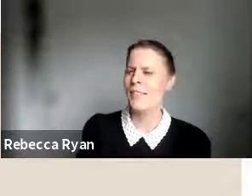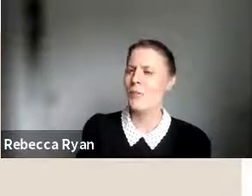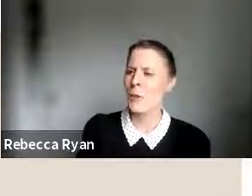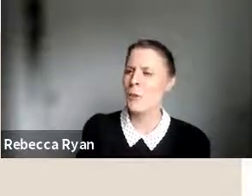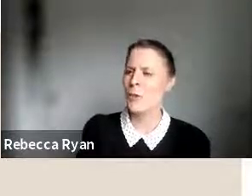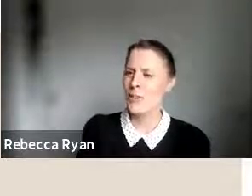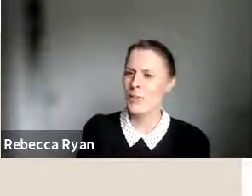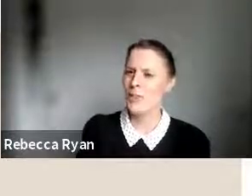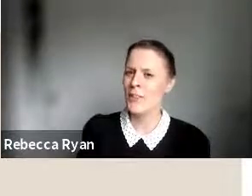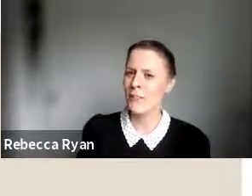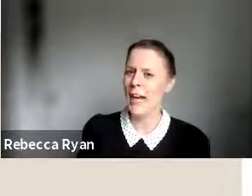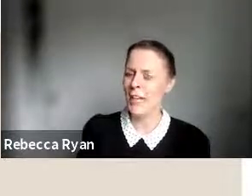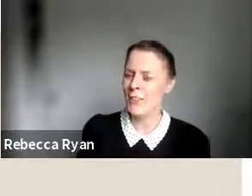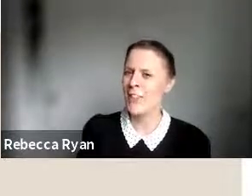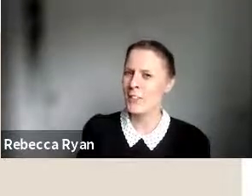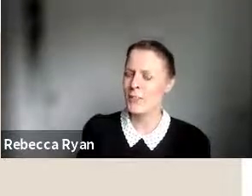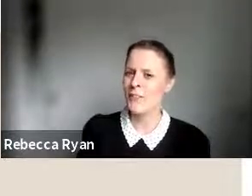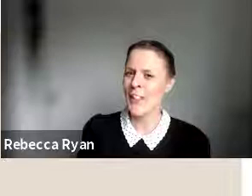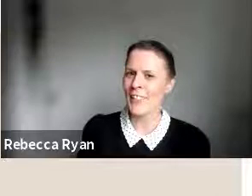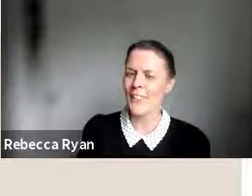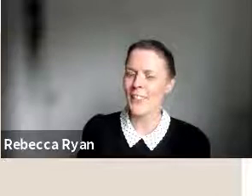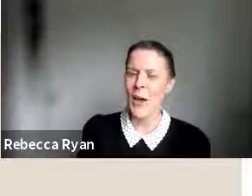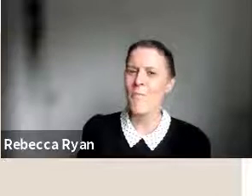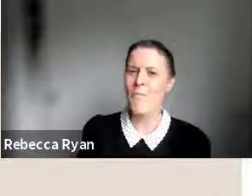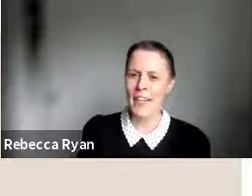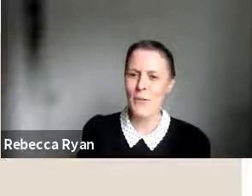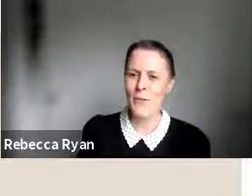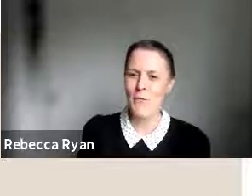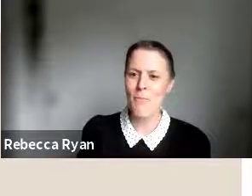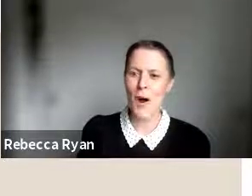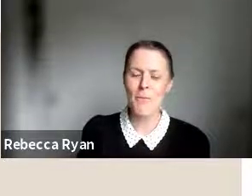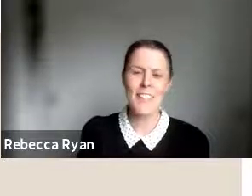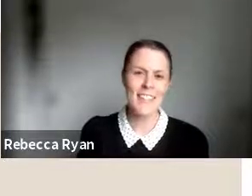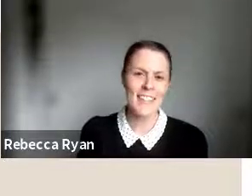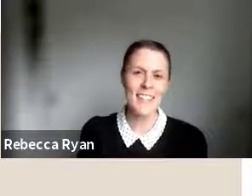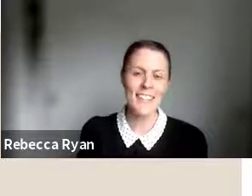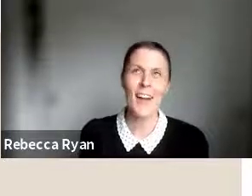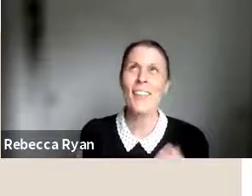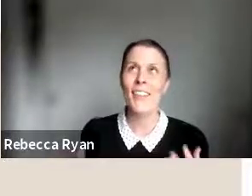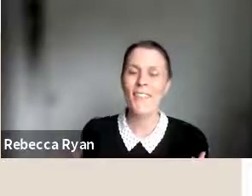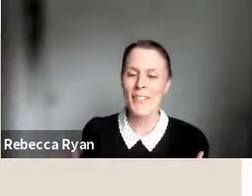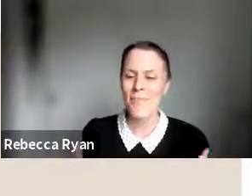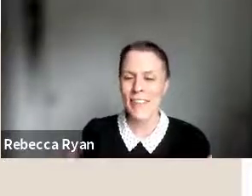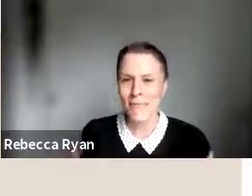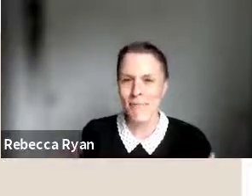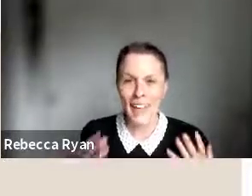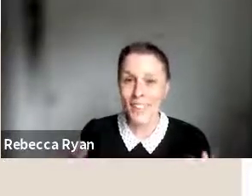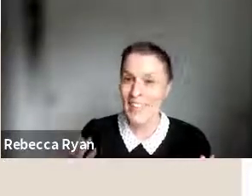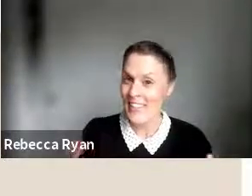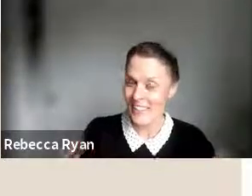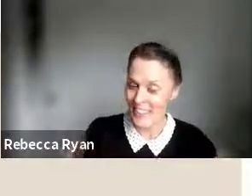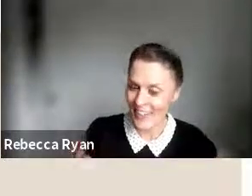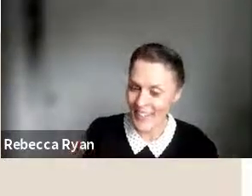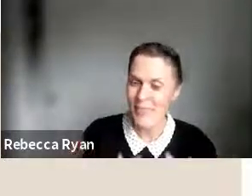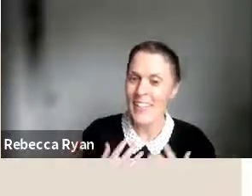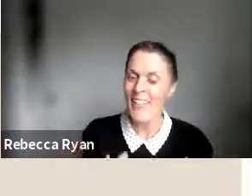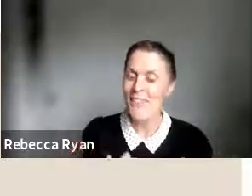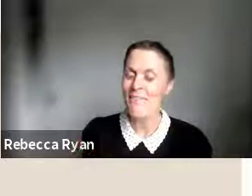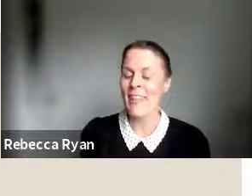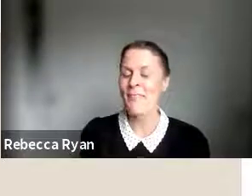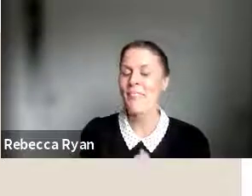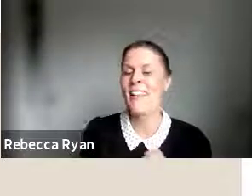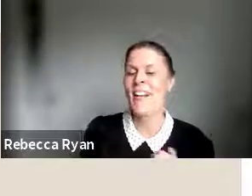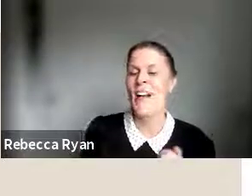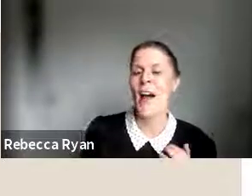masks and social distancing if vaccinations are effective? Many of you have probably seen this. I love this meme. I love anything funny, but I